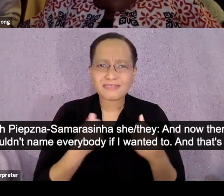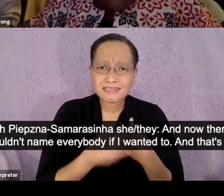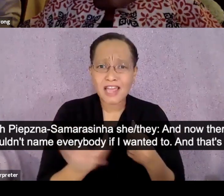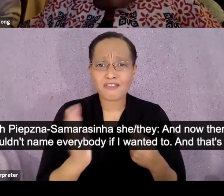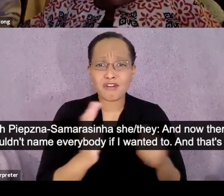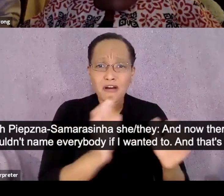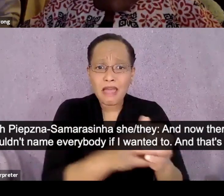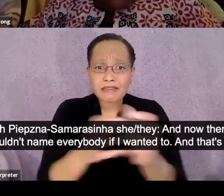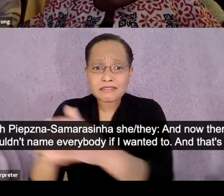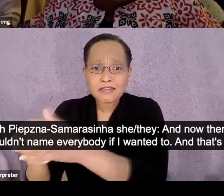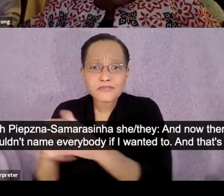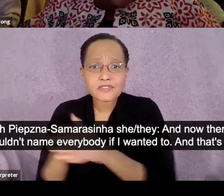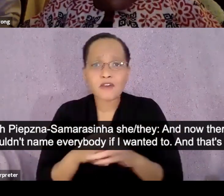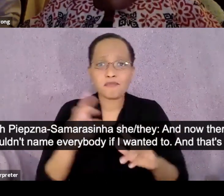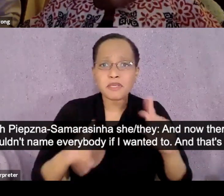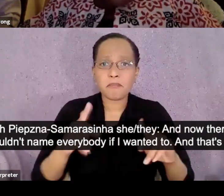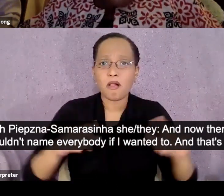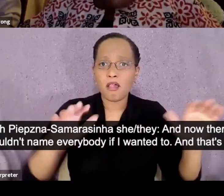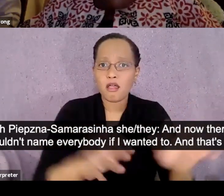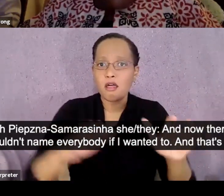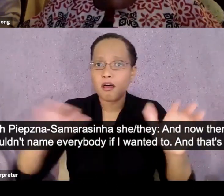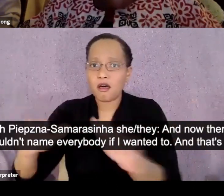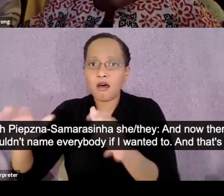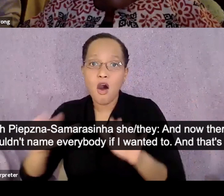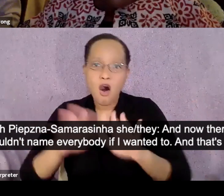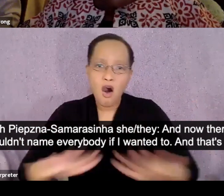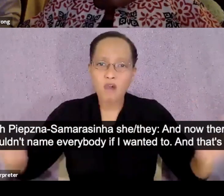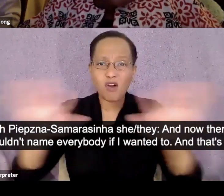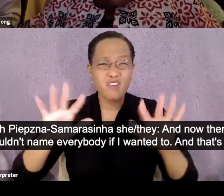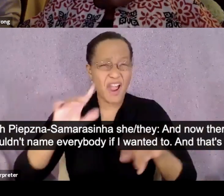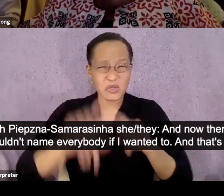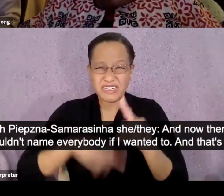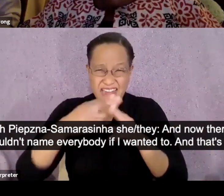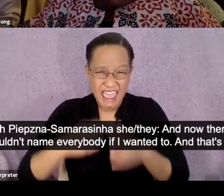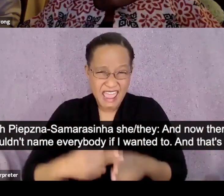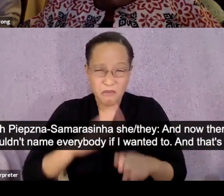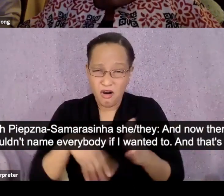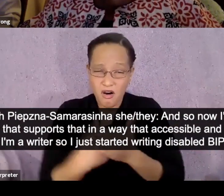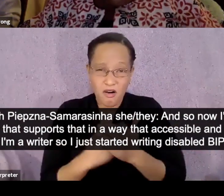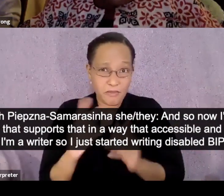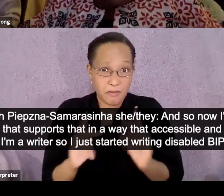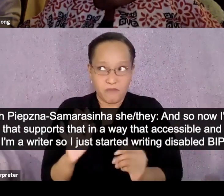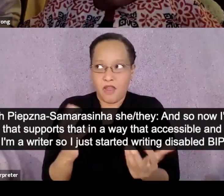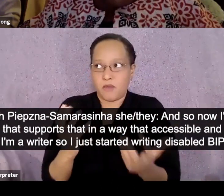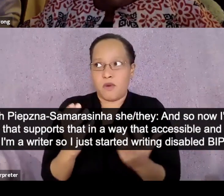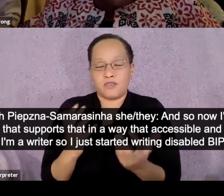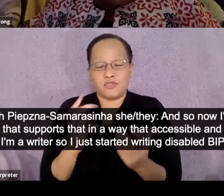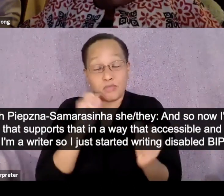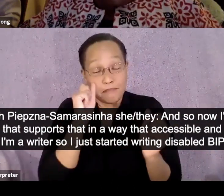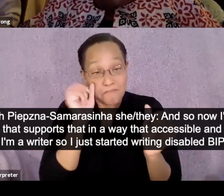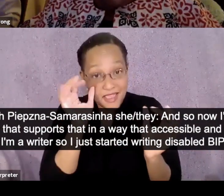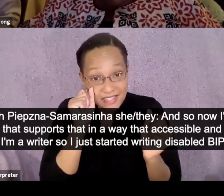like people all over. And I couldn't name everybody if I wanted to. And that's amazing. And so now I'm just like, okay,